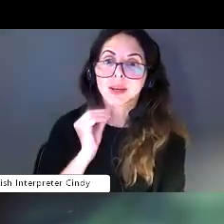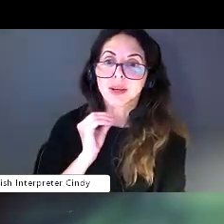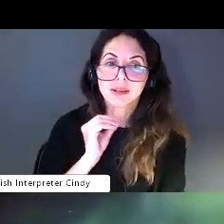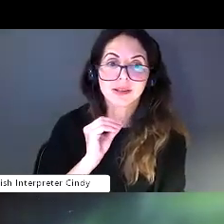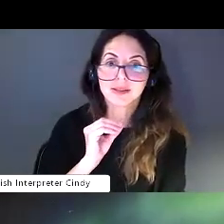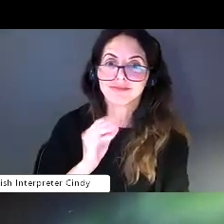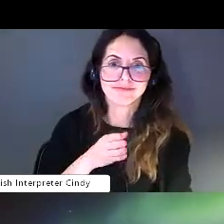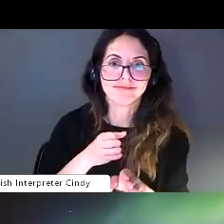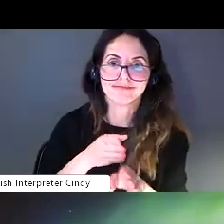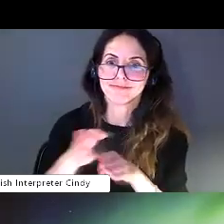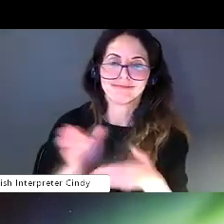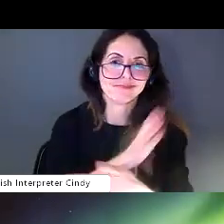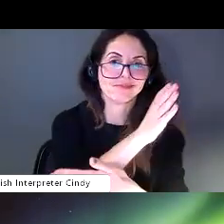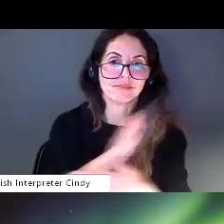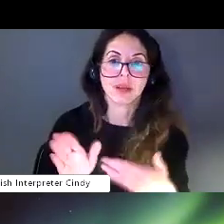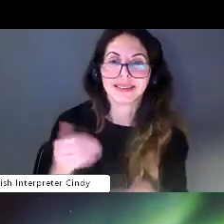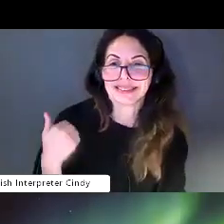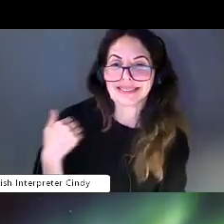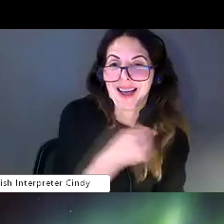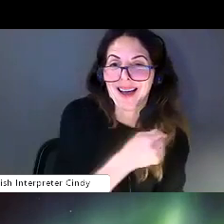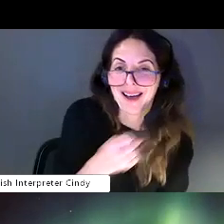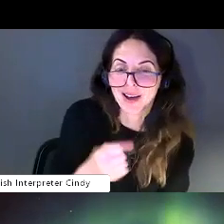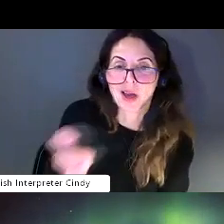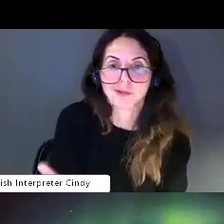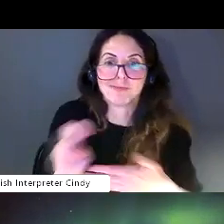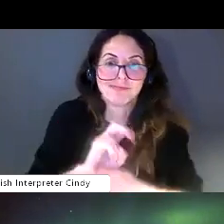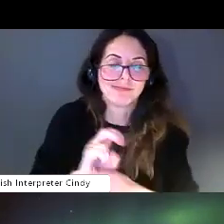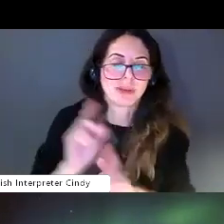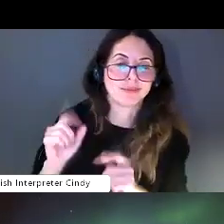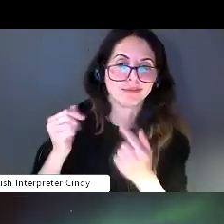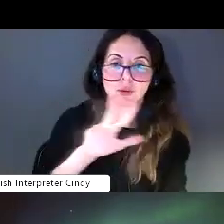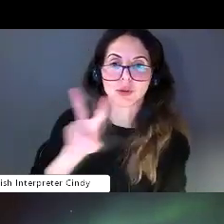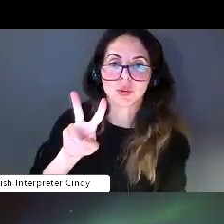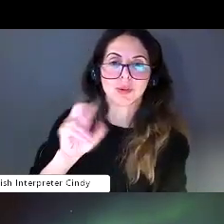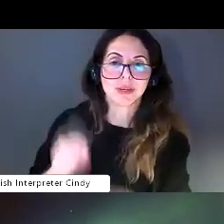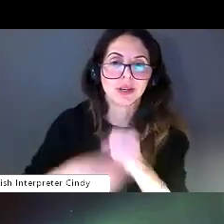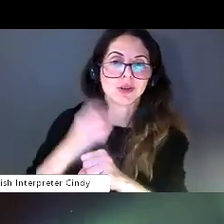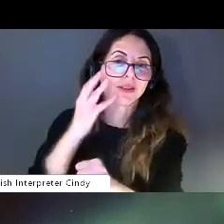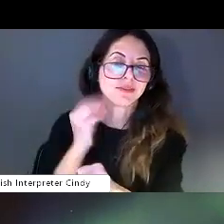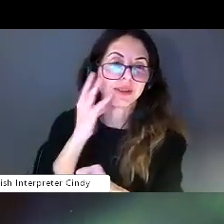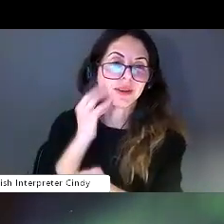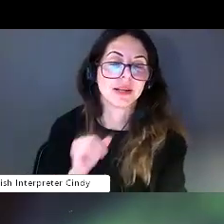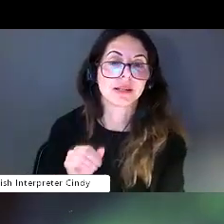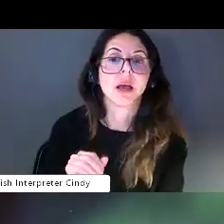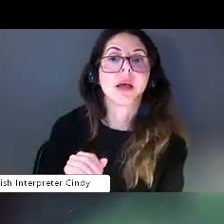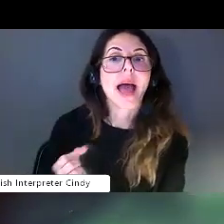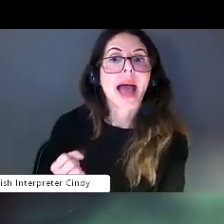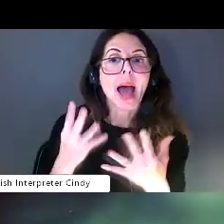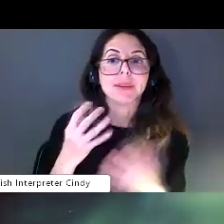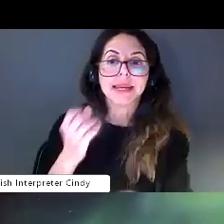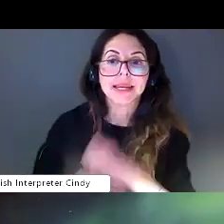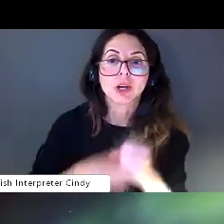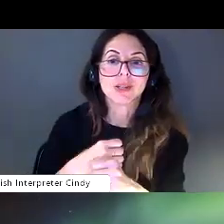professionals, from those who were new to their field to those who had been in the field for 32 years. And the average years of experience was